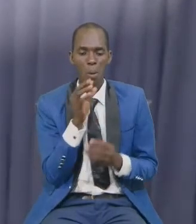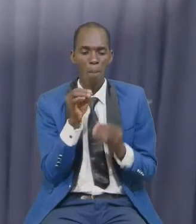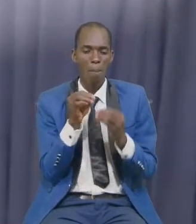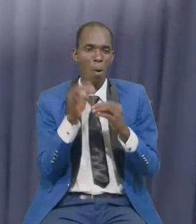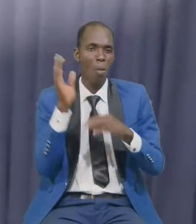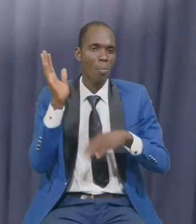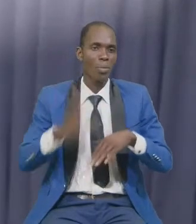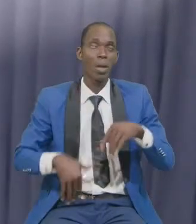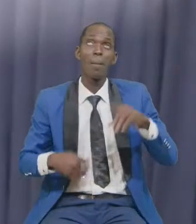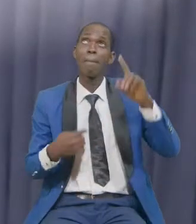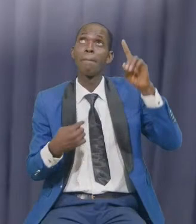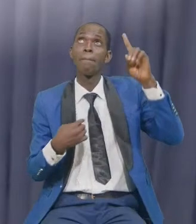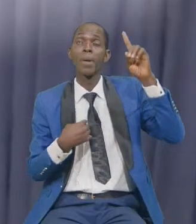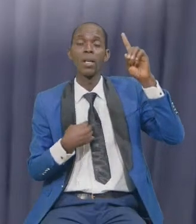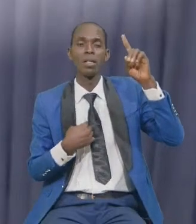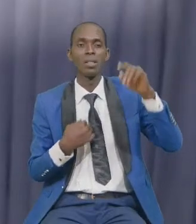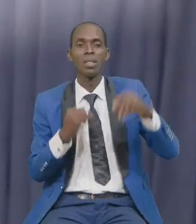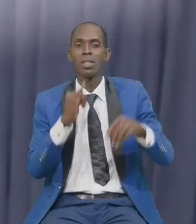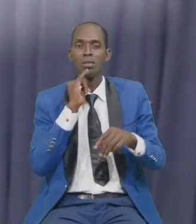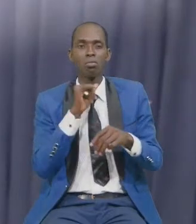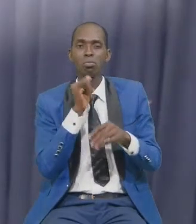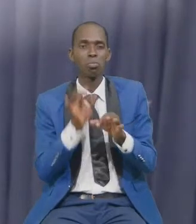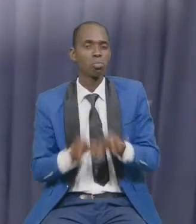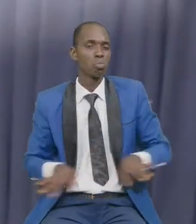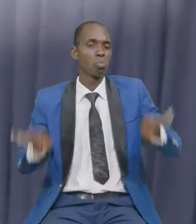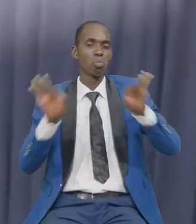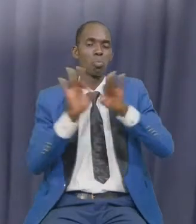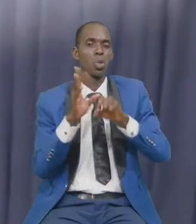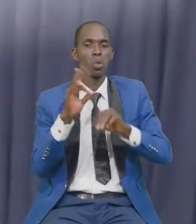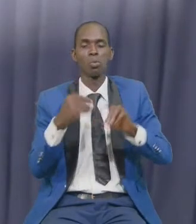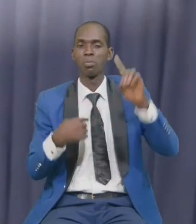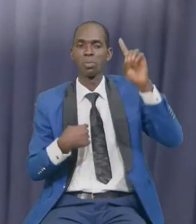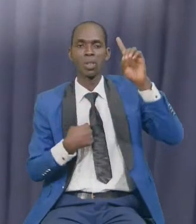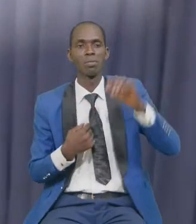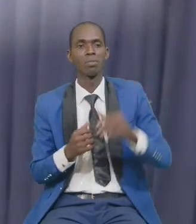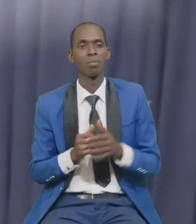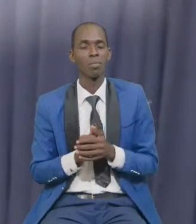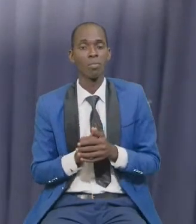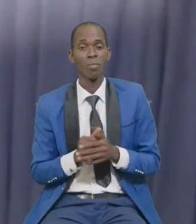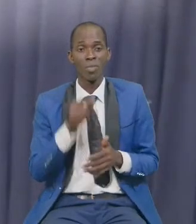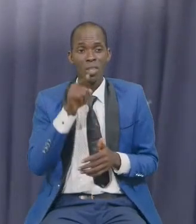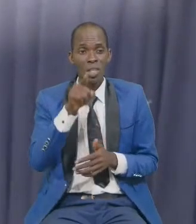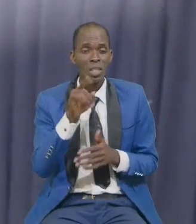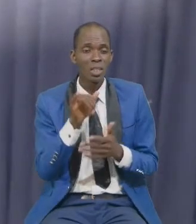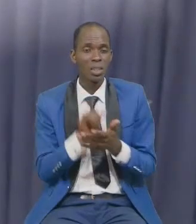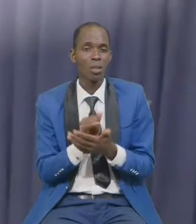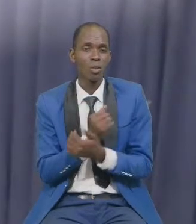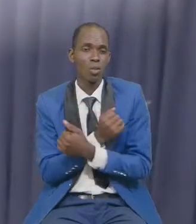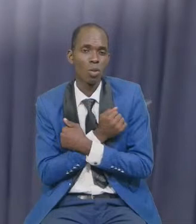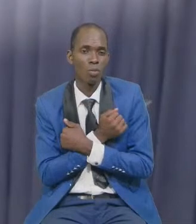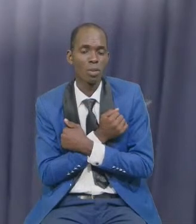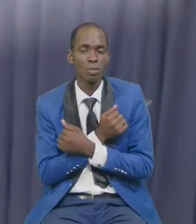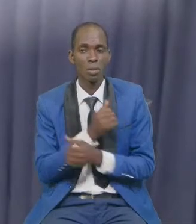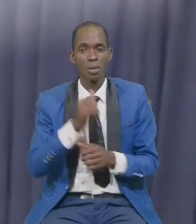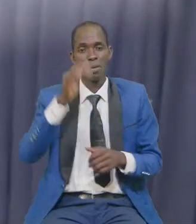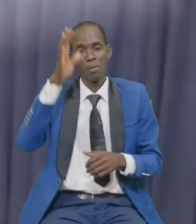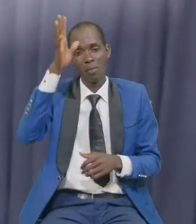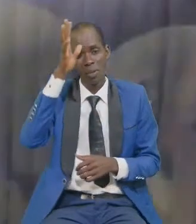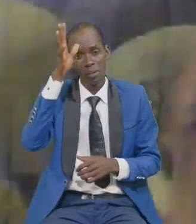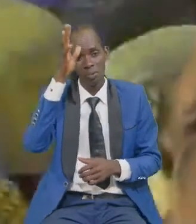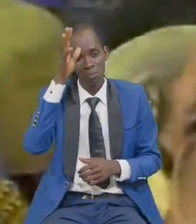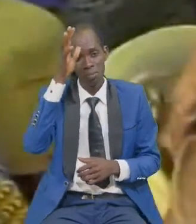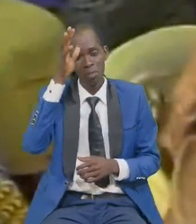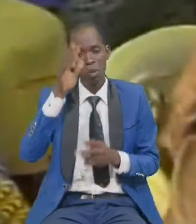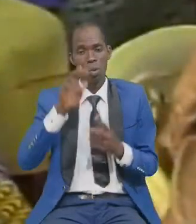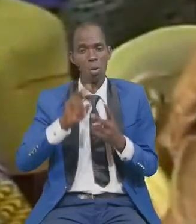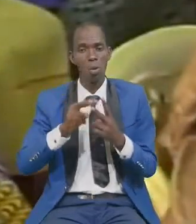me is not worthy of me. He that loveth father